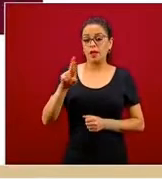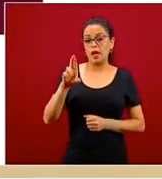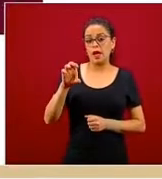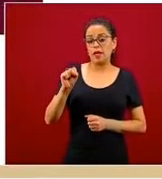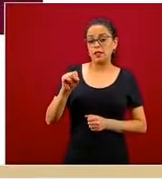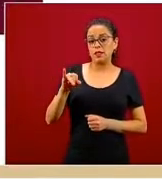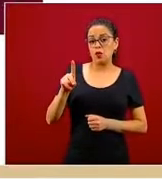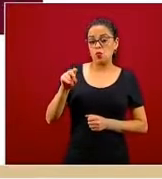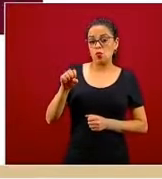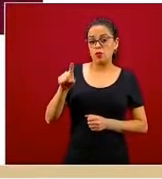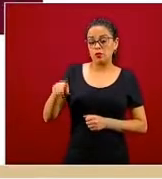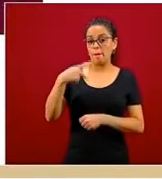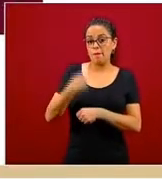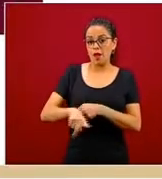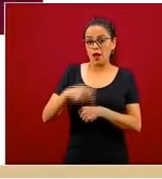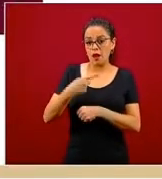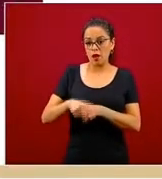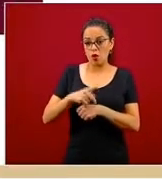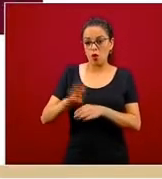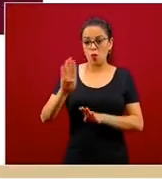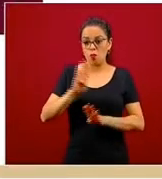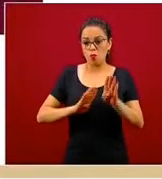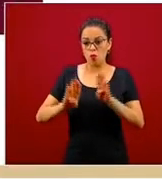This is how it's defined: